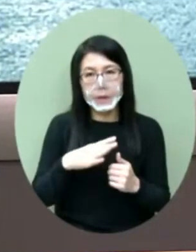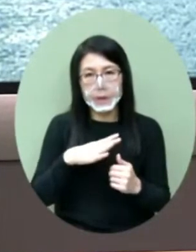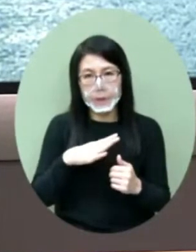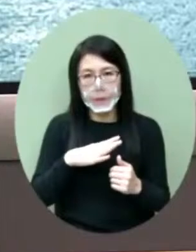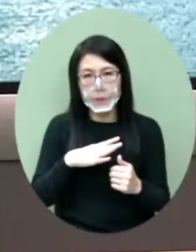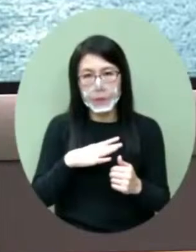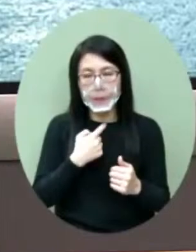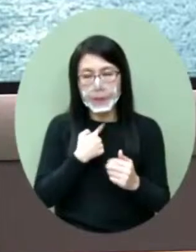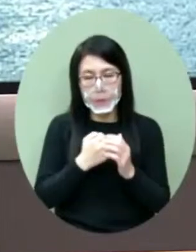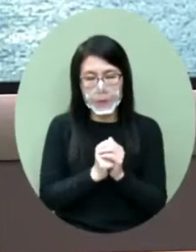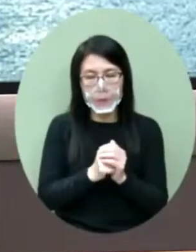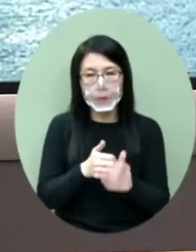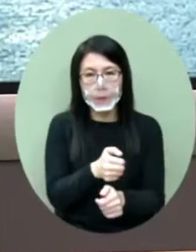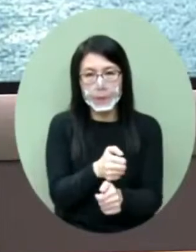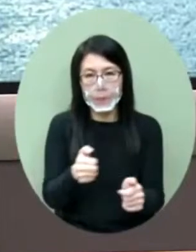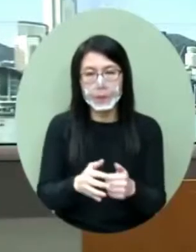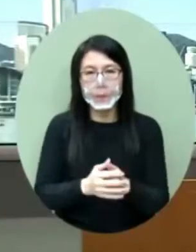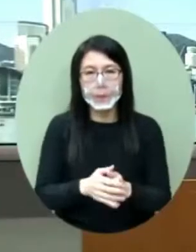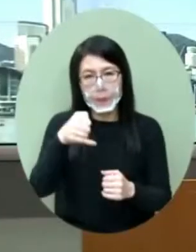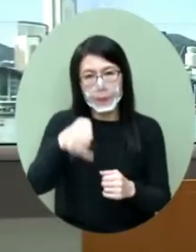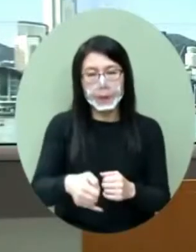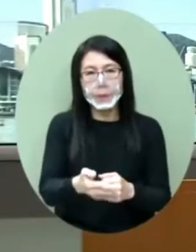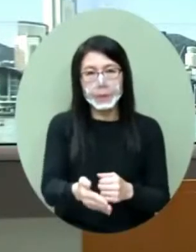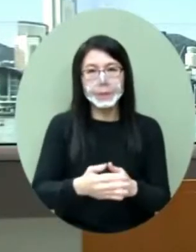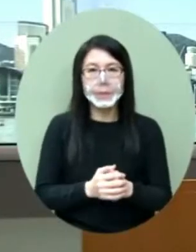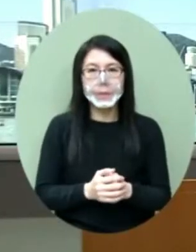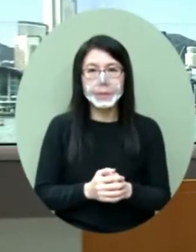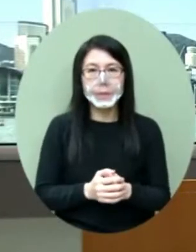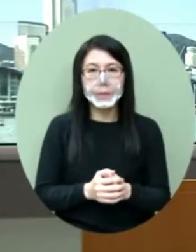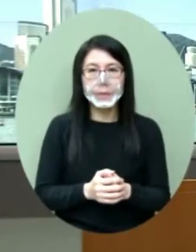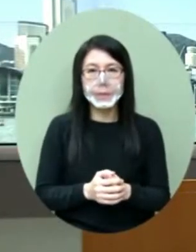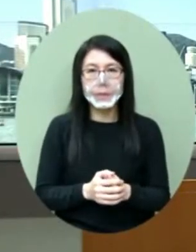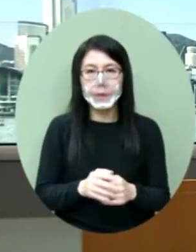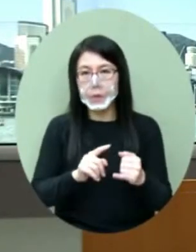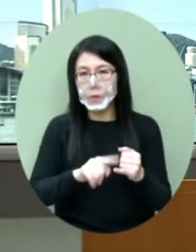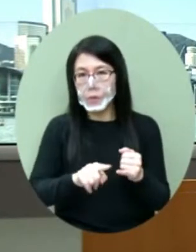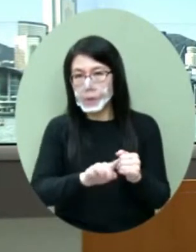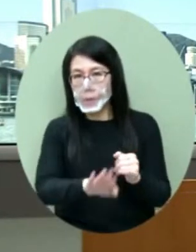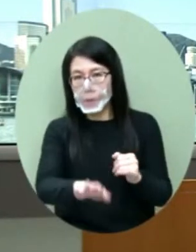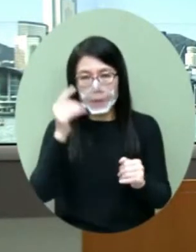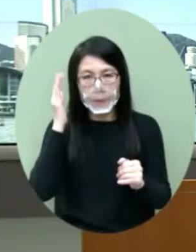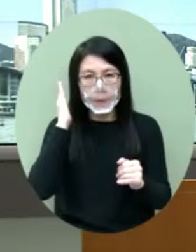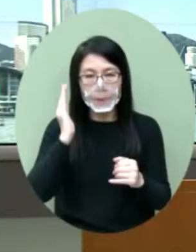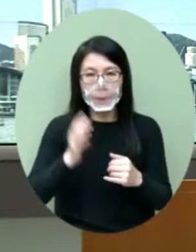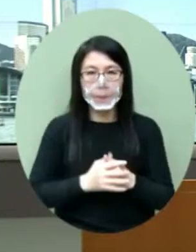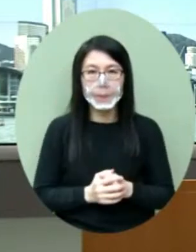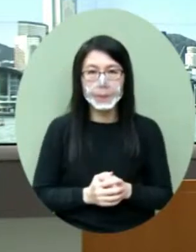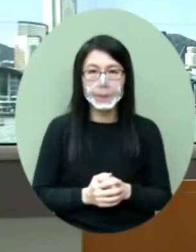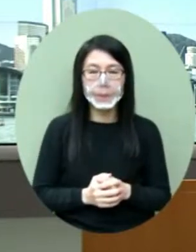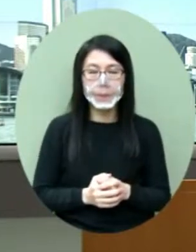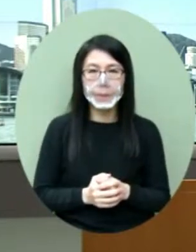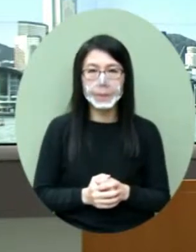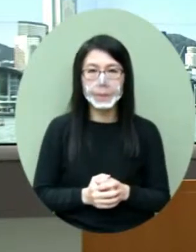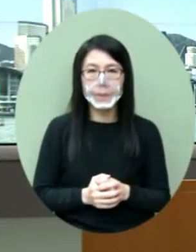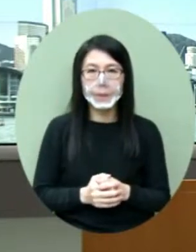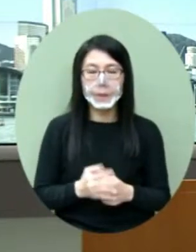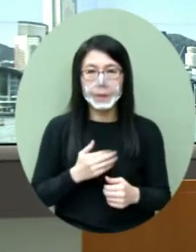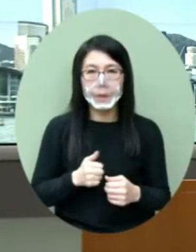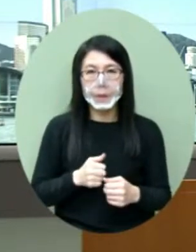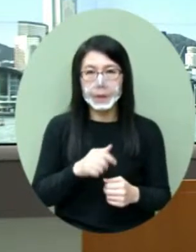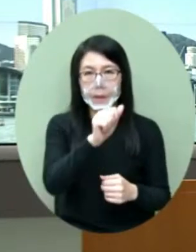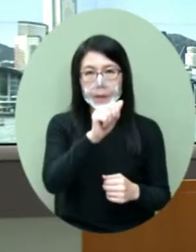met. So we would try to take into account their needs and try to accede to their requests as far as